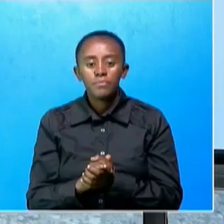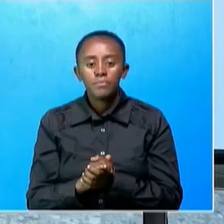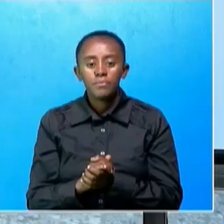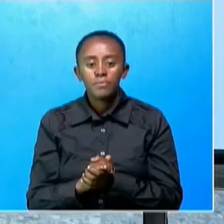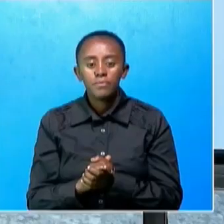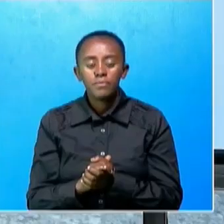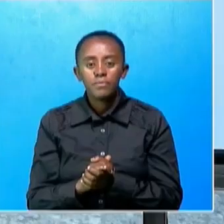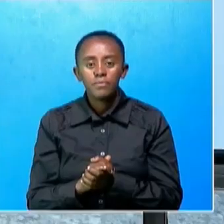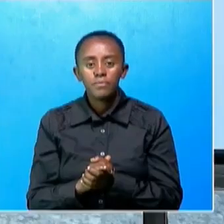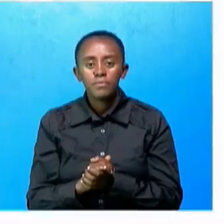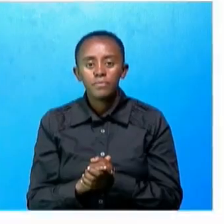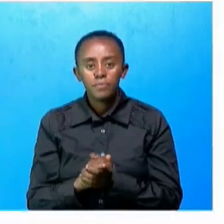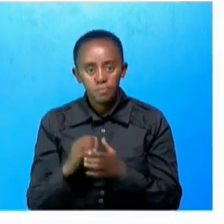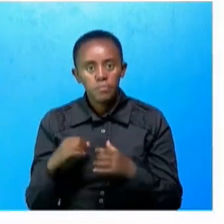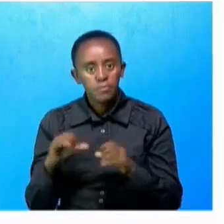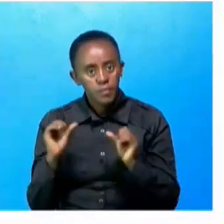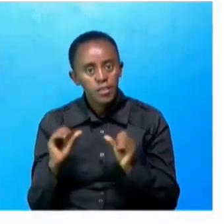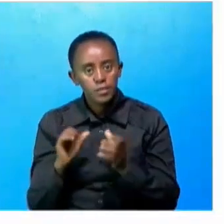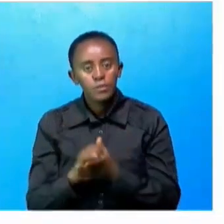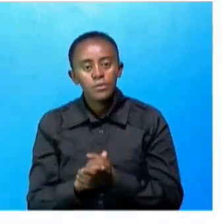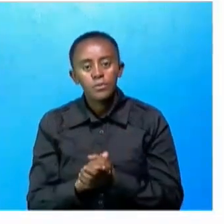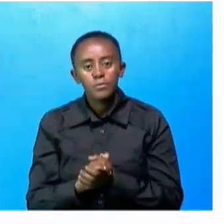Let's go.